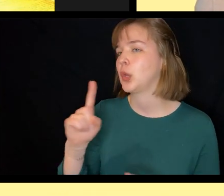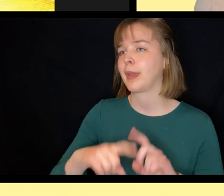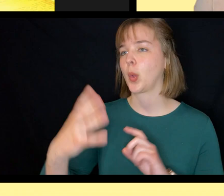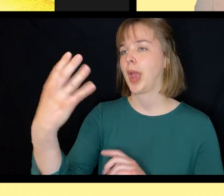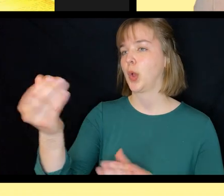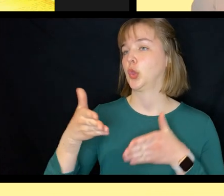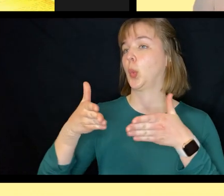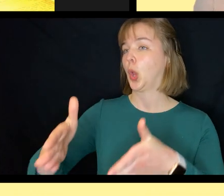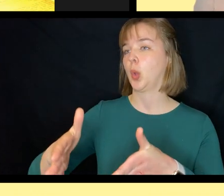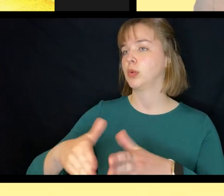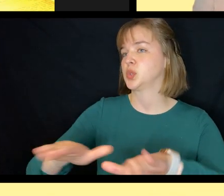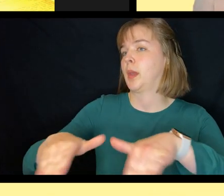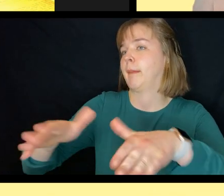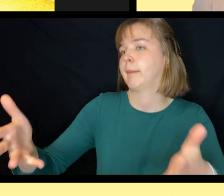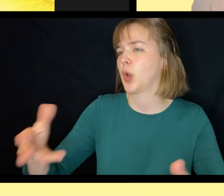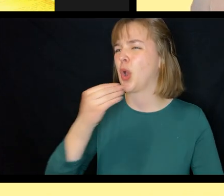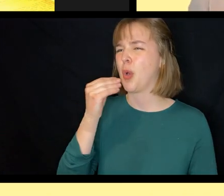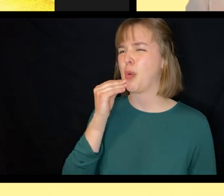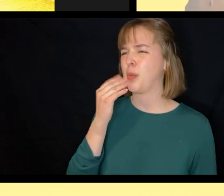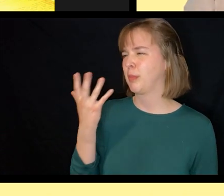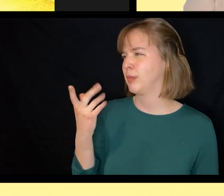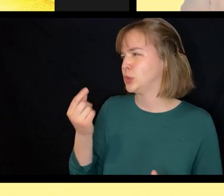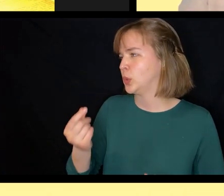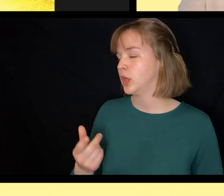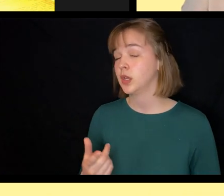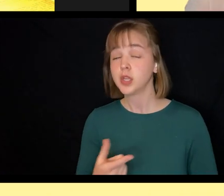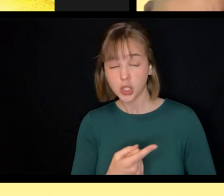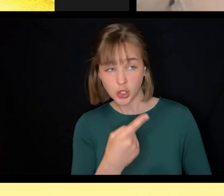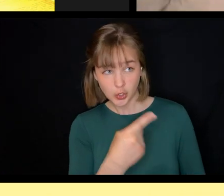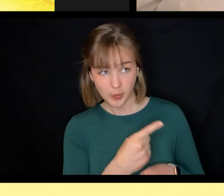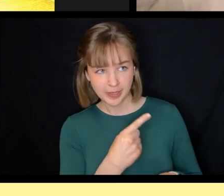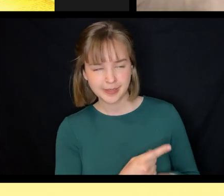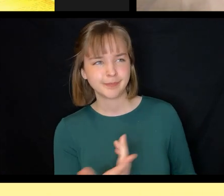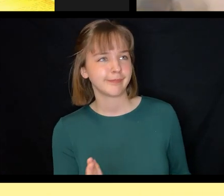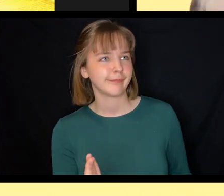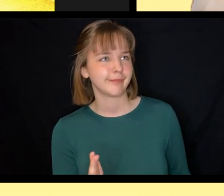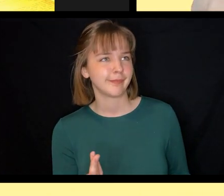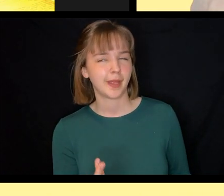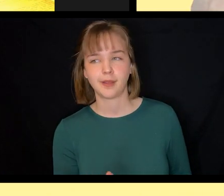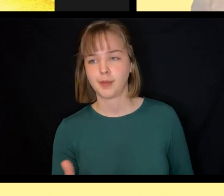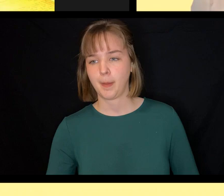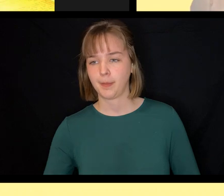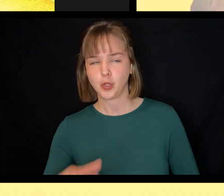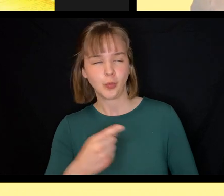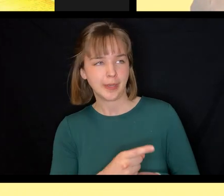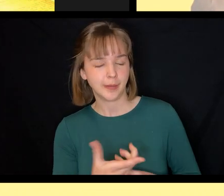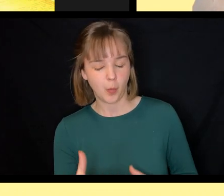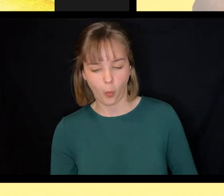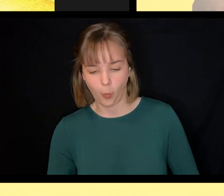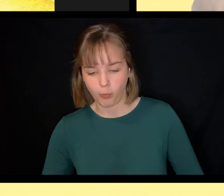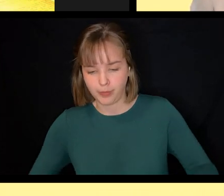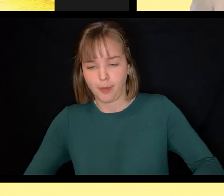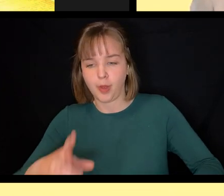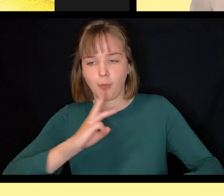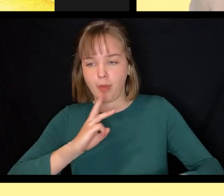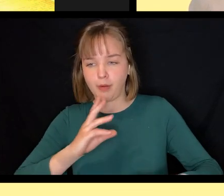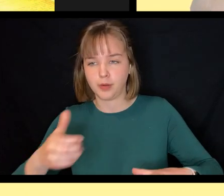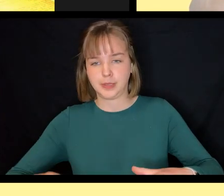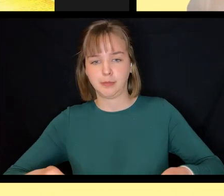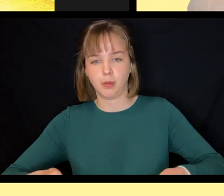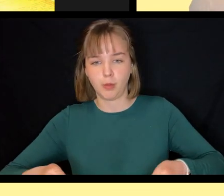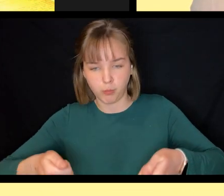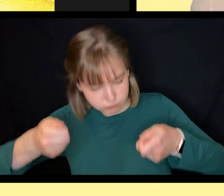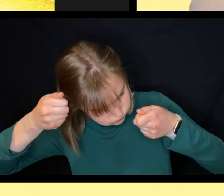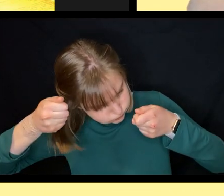in the street or like at home. Now you can't really just go like, I don't know, you get a bucket and you just dip your head in and hold your